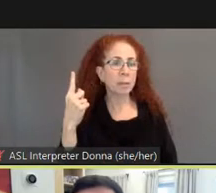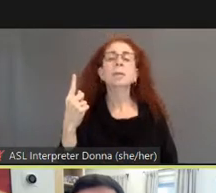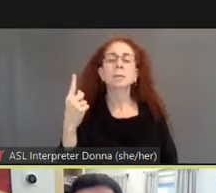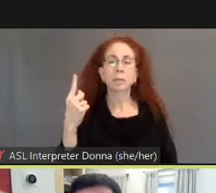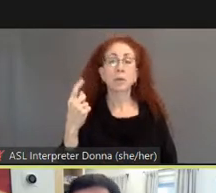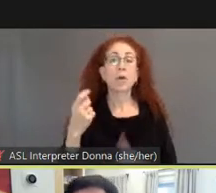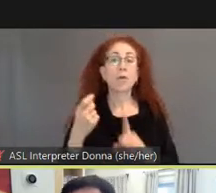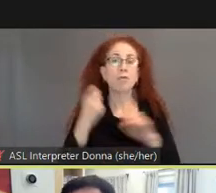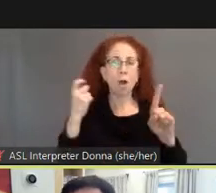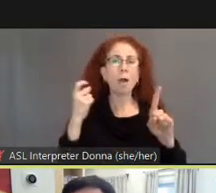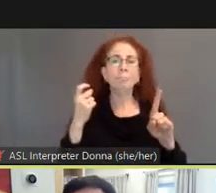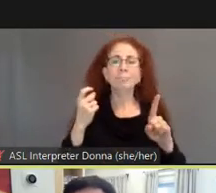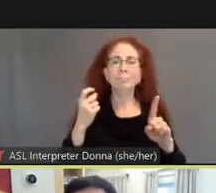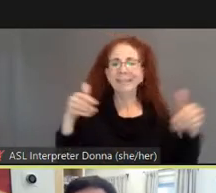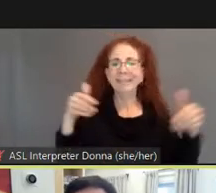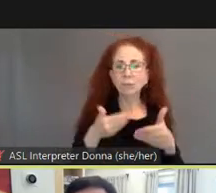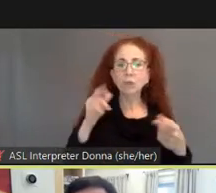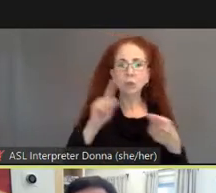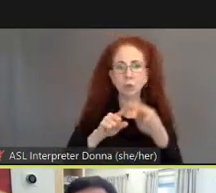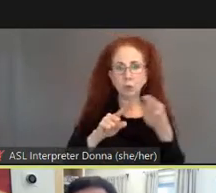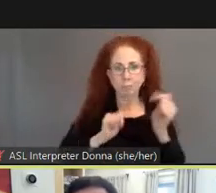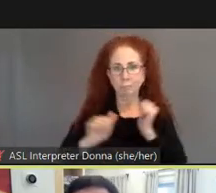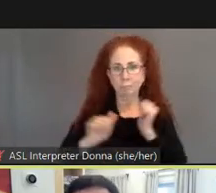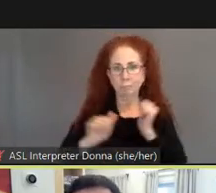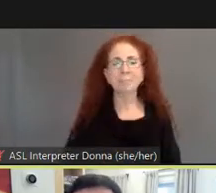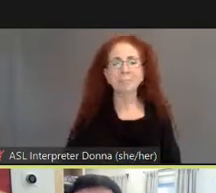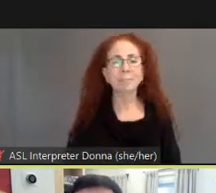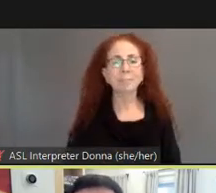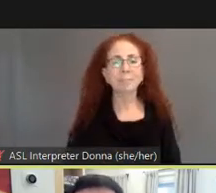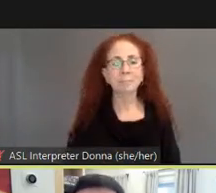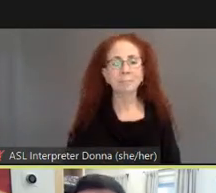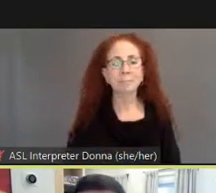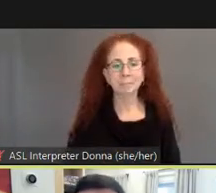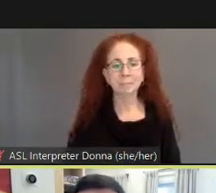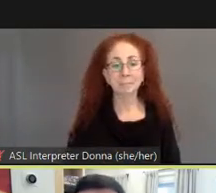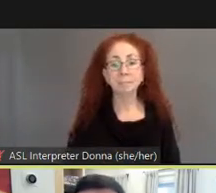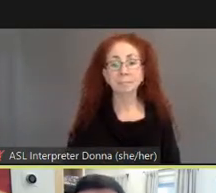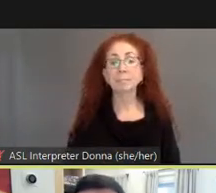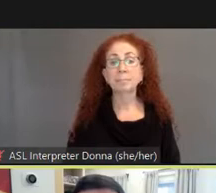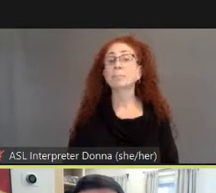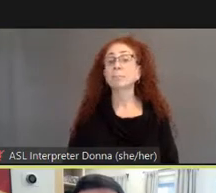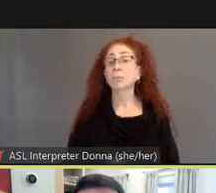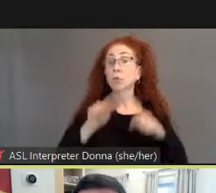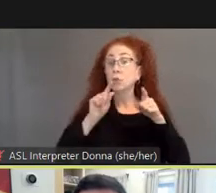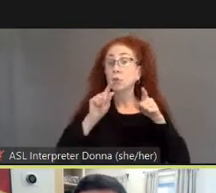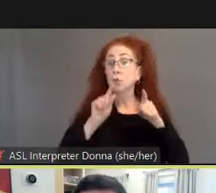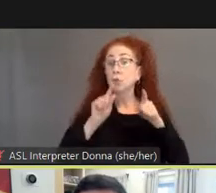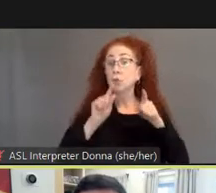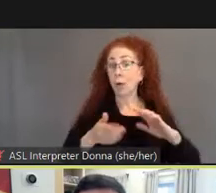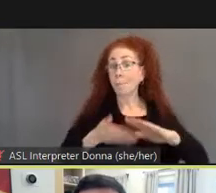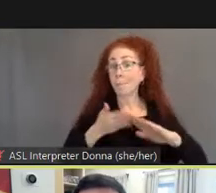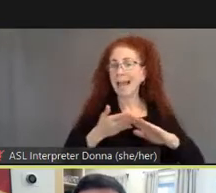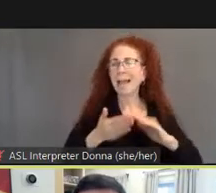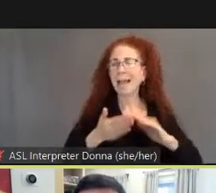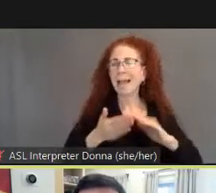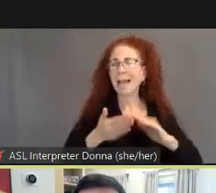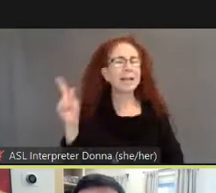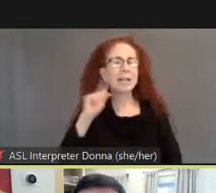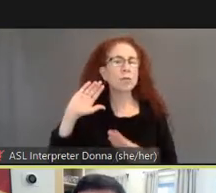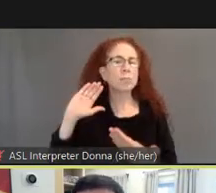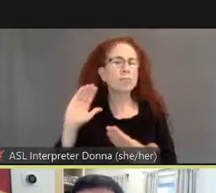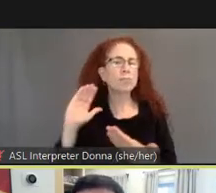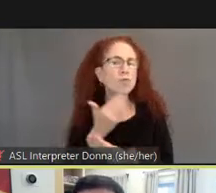for La Voix Humaine. And as this plays, it's mostly music,